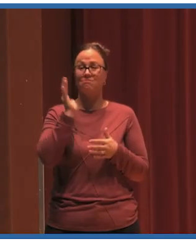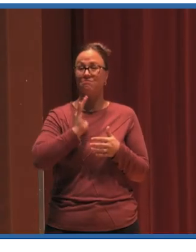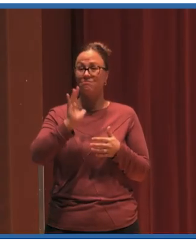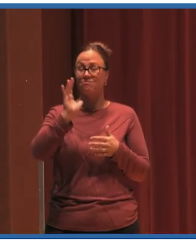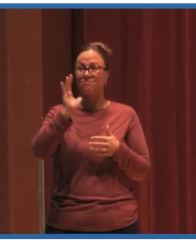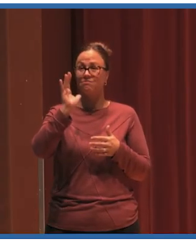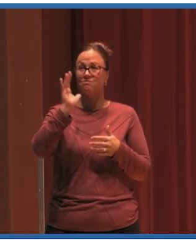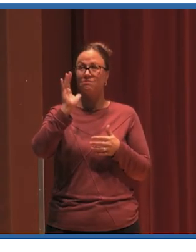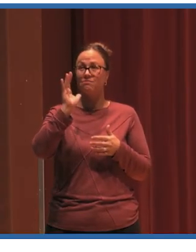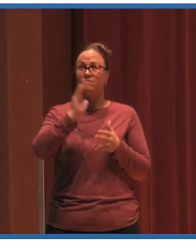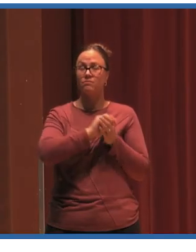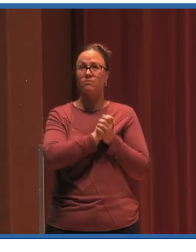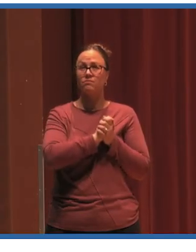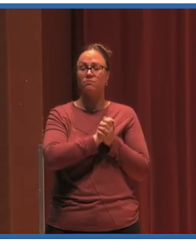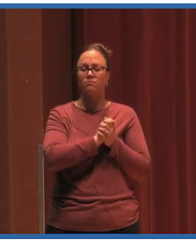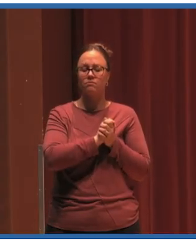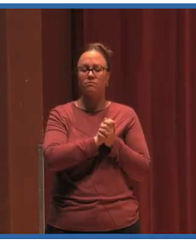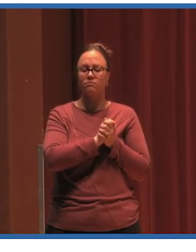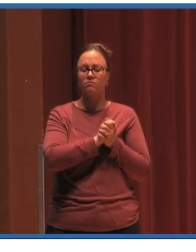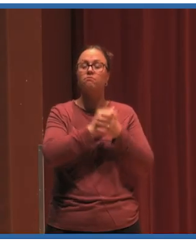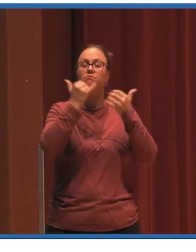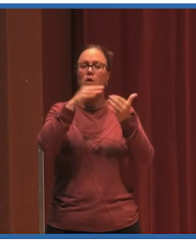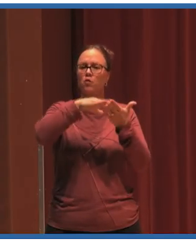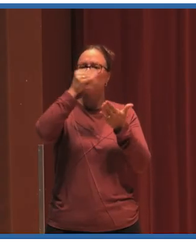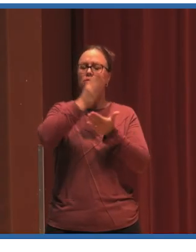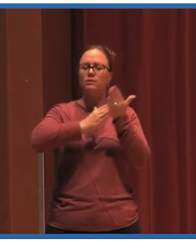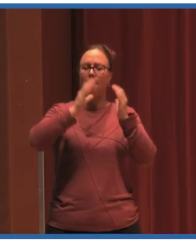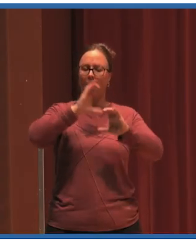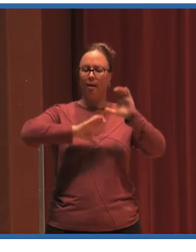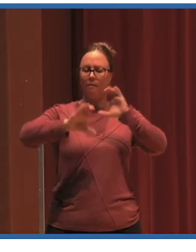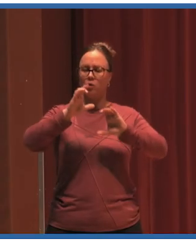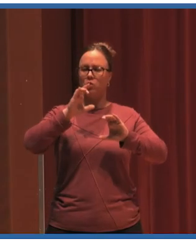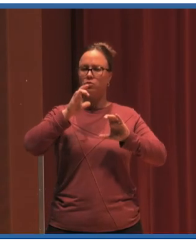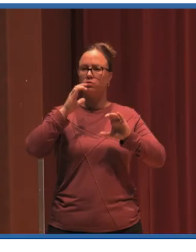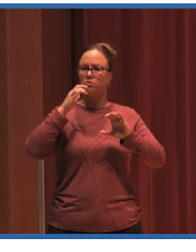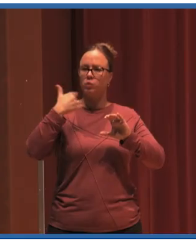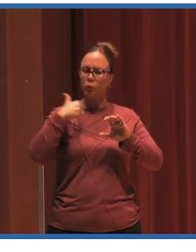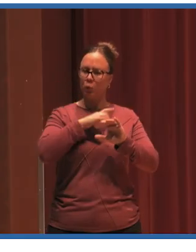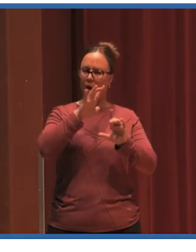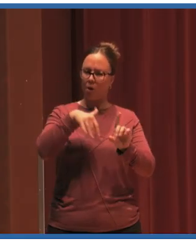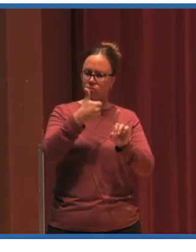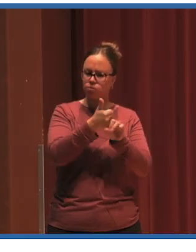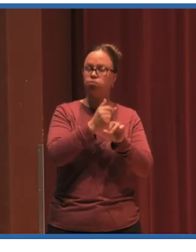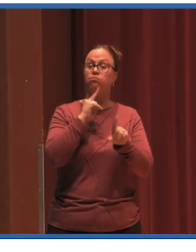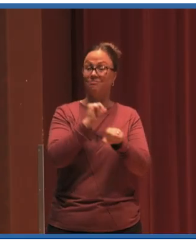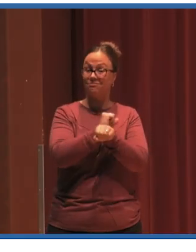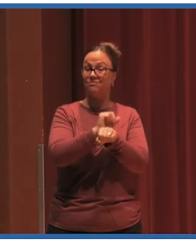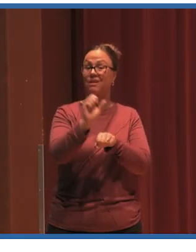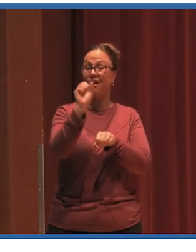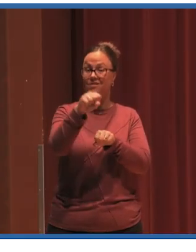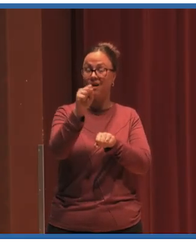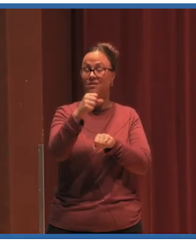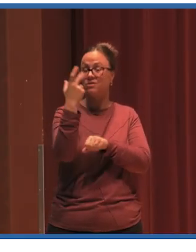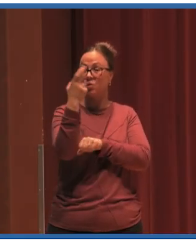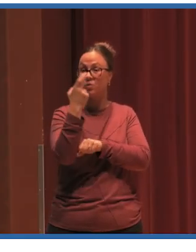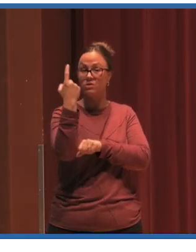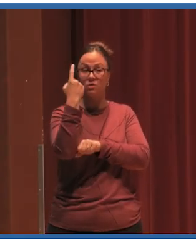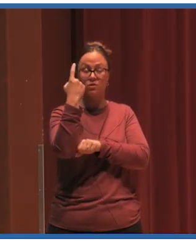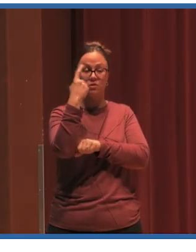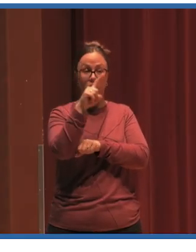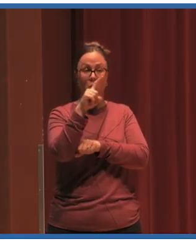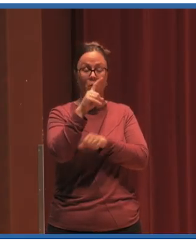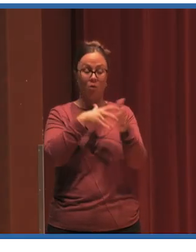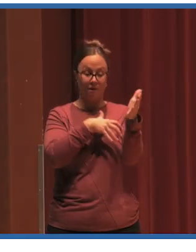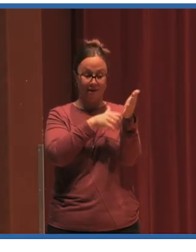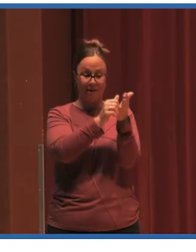learn that some of the chemicals that we're exposed to are in fact contributing to not only being high, but going